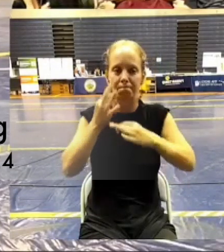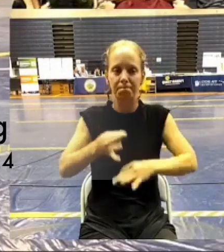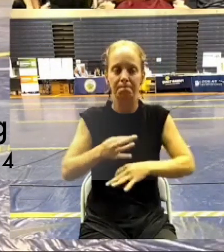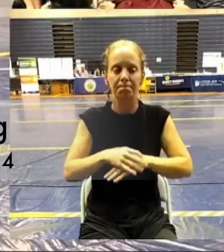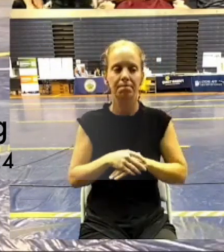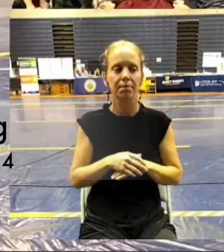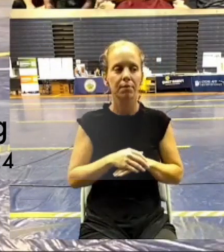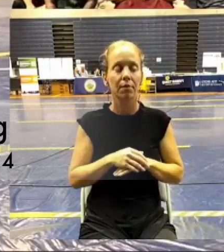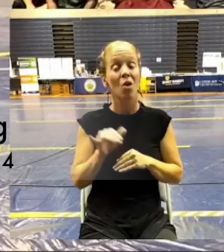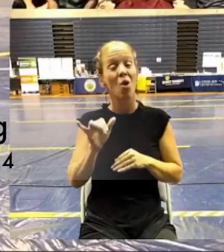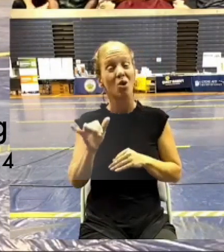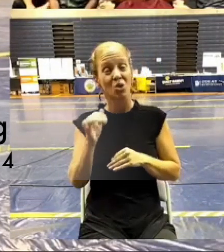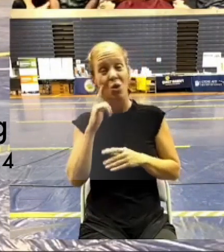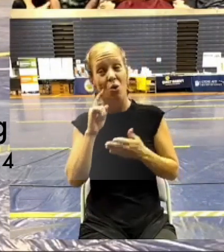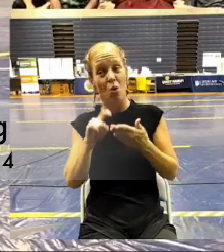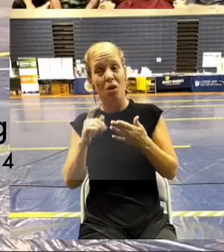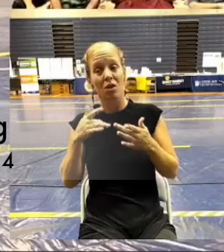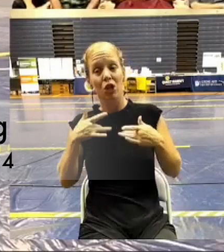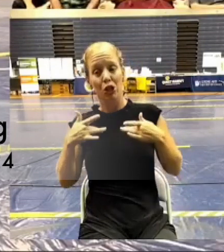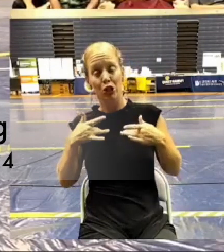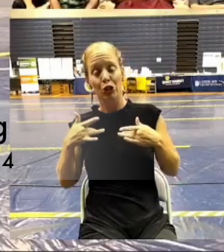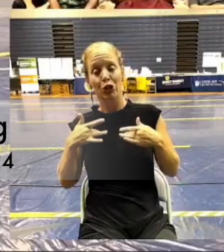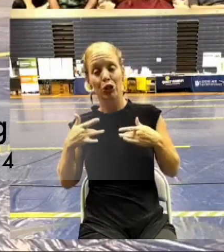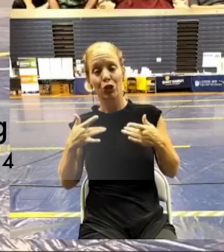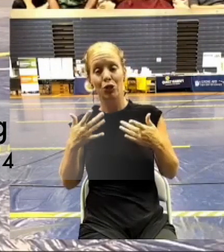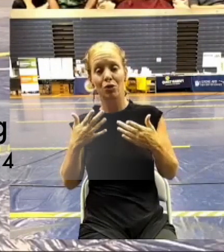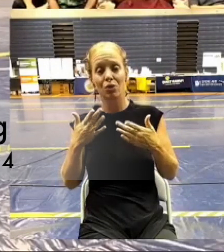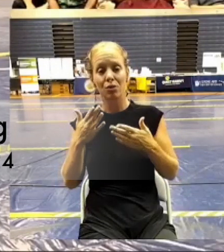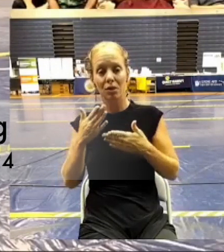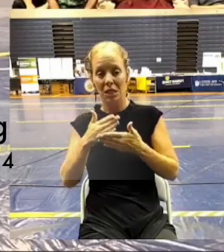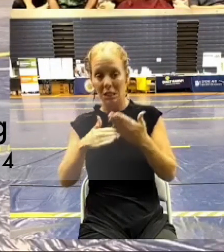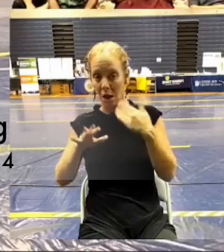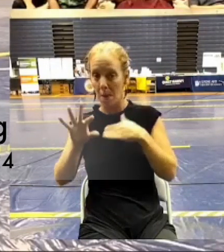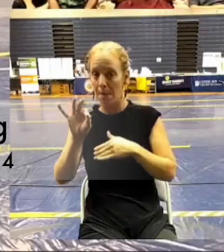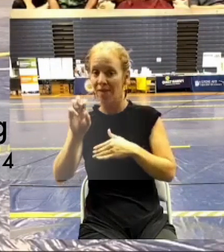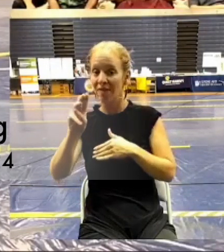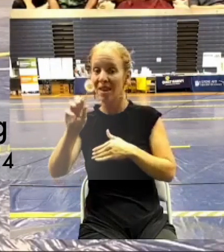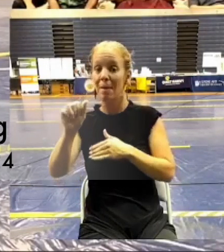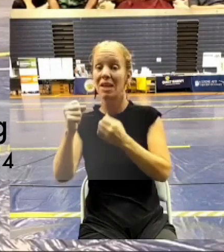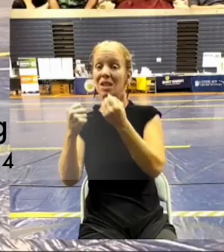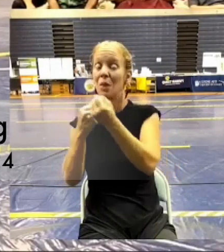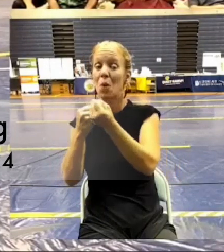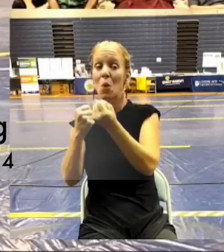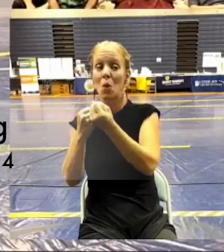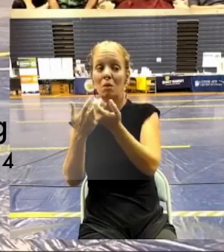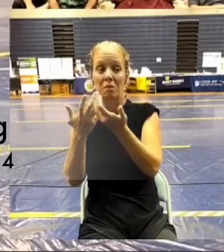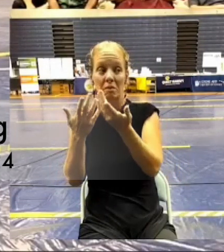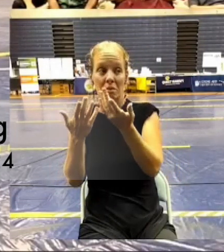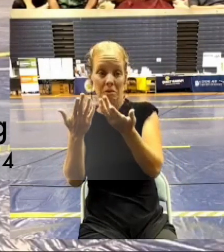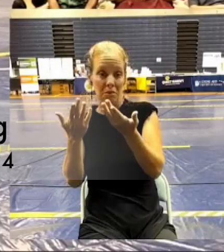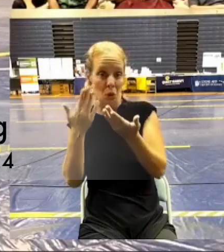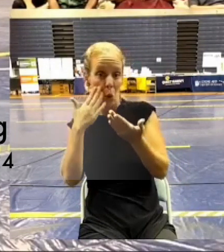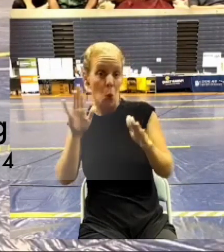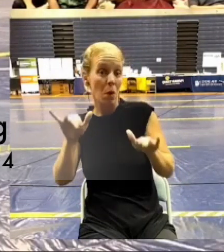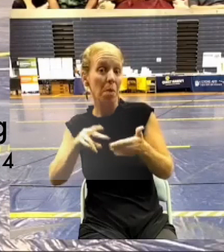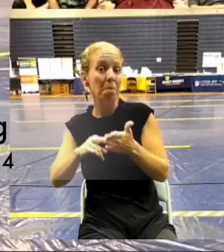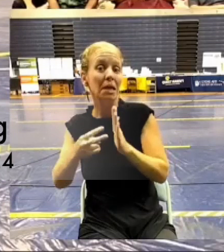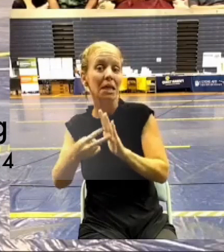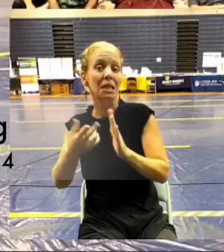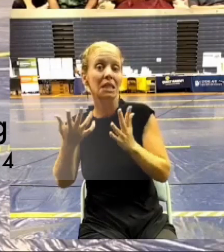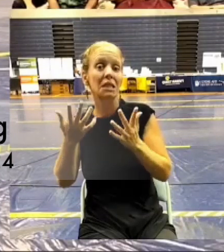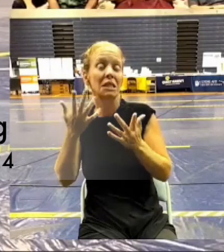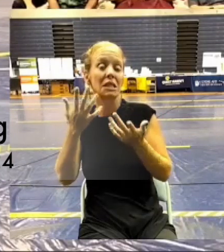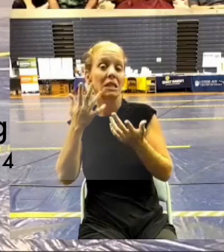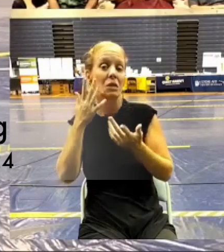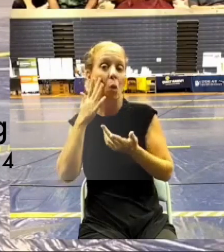There's also concerns that maybe we might lose some FEMA support, whatever that may be.